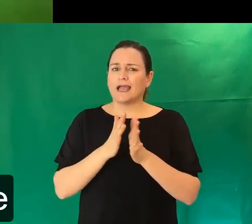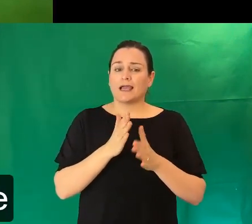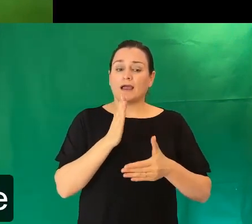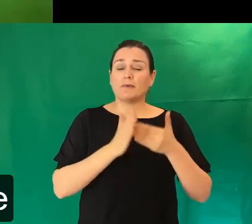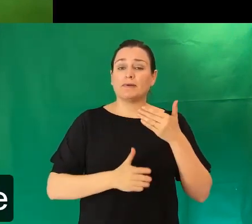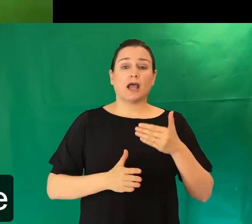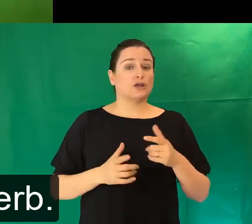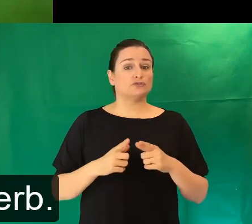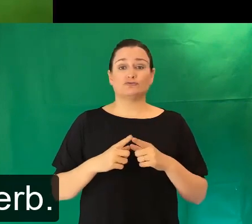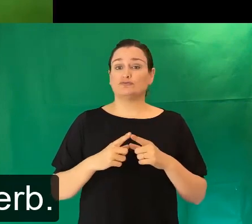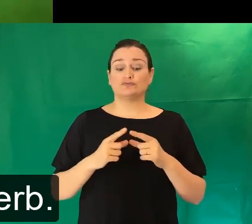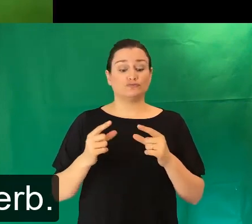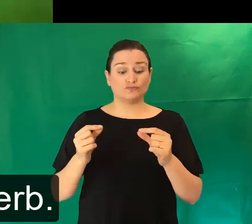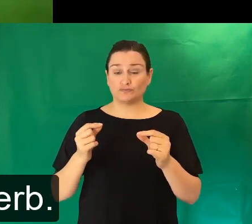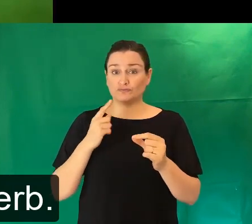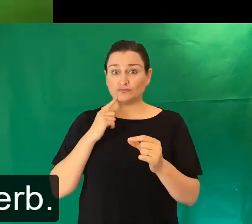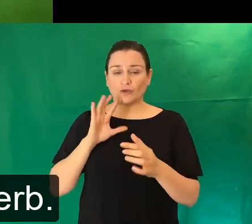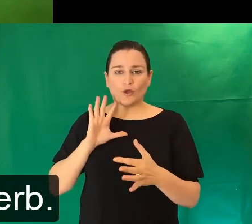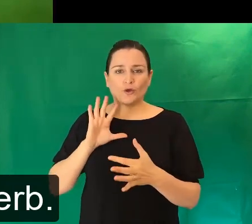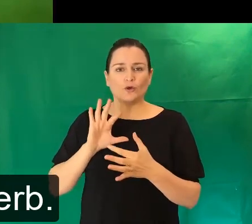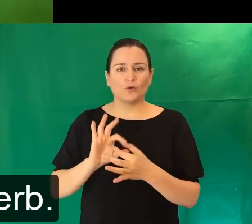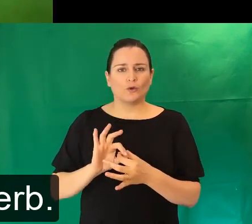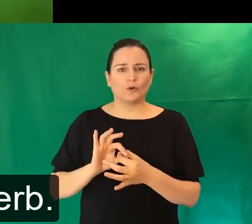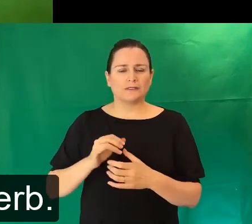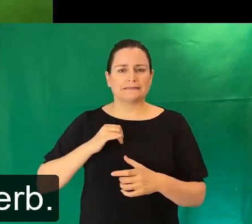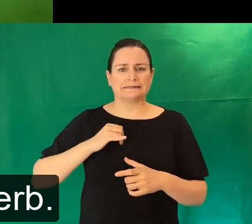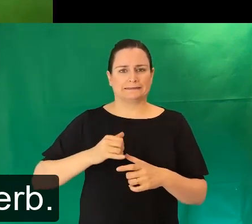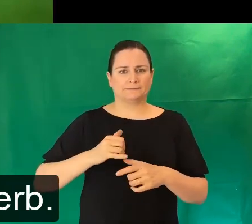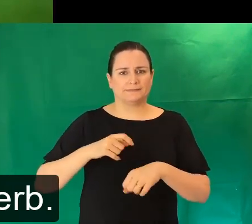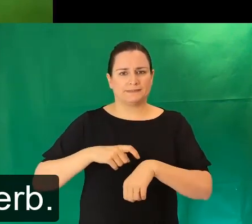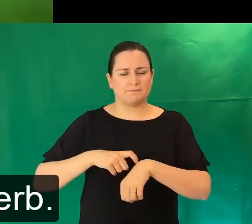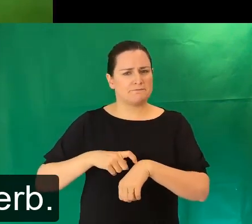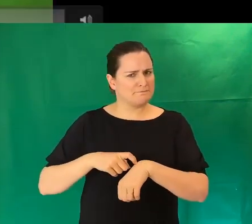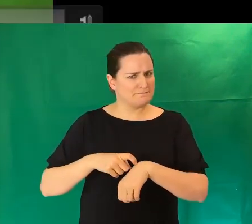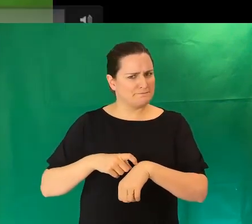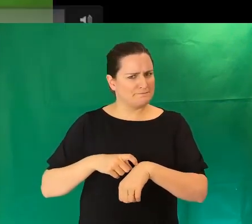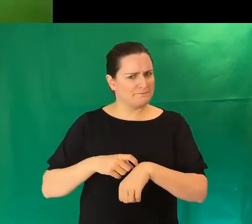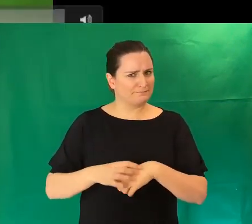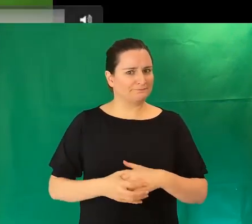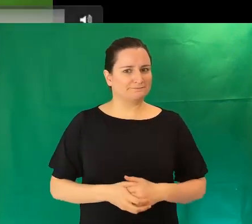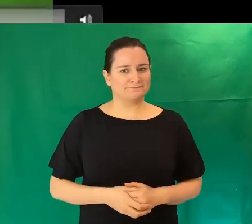head shake, which is the non-manual marker, goes across that verb.